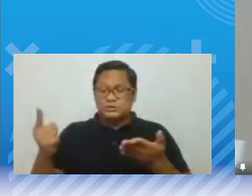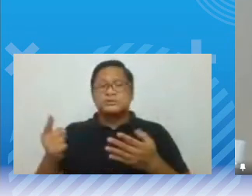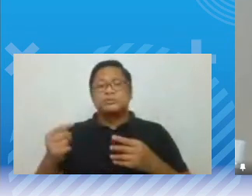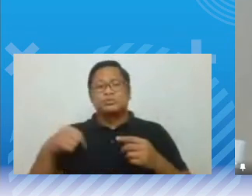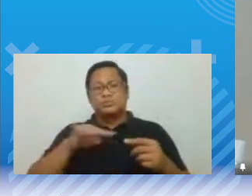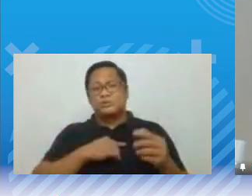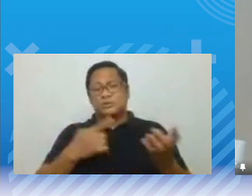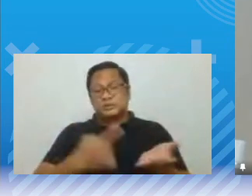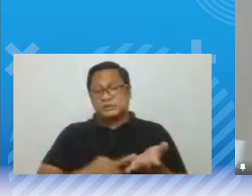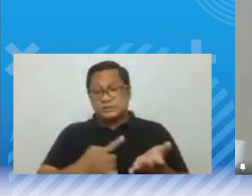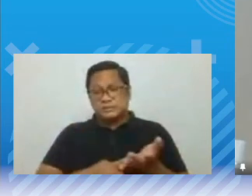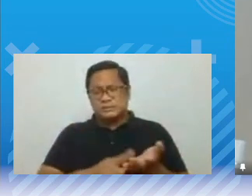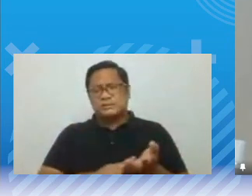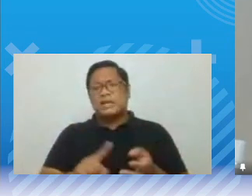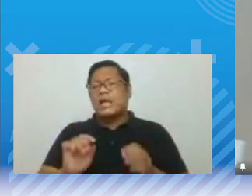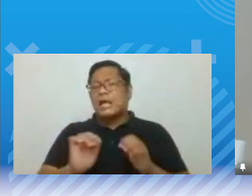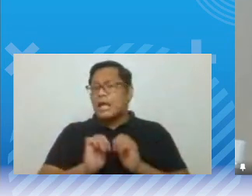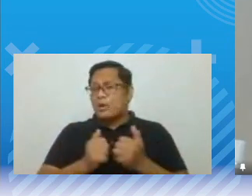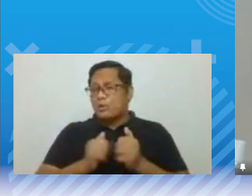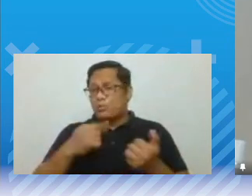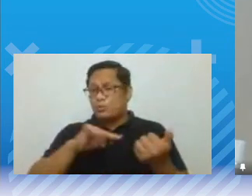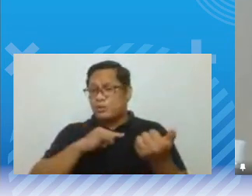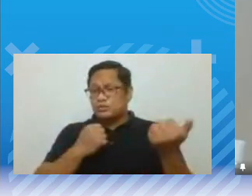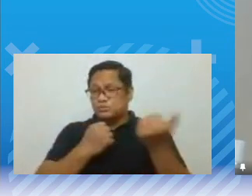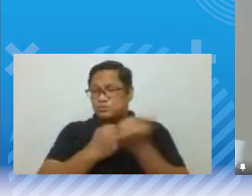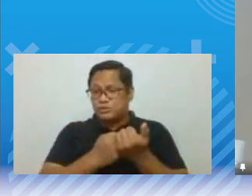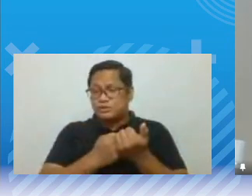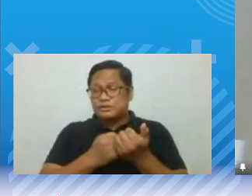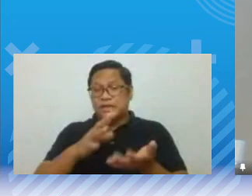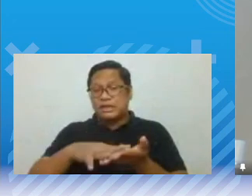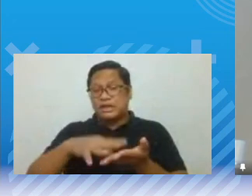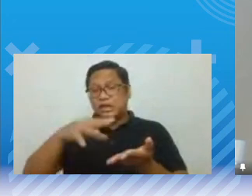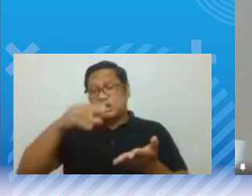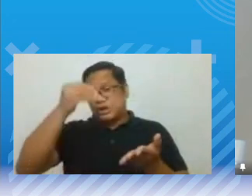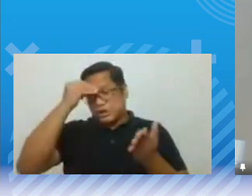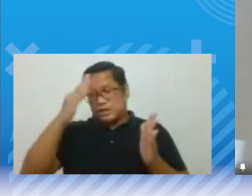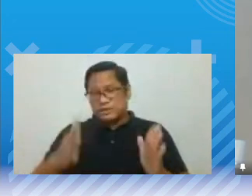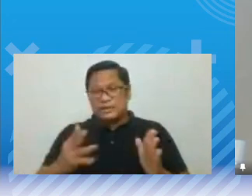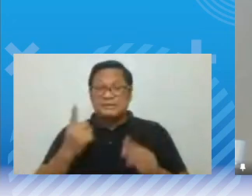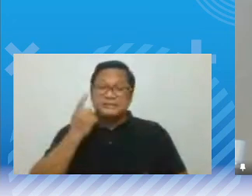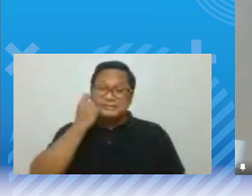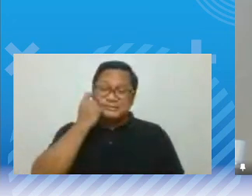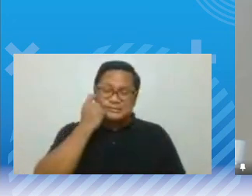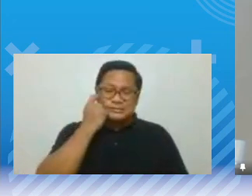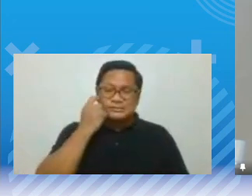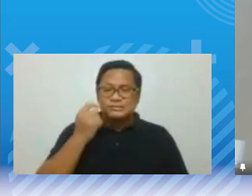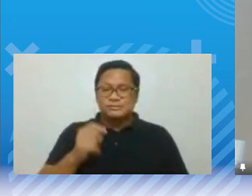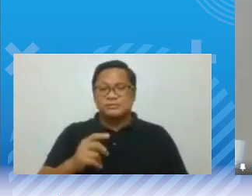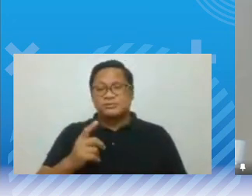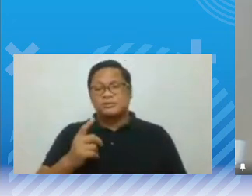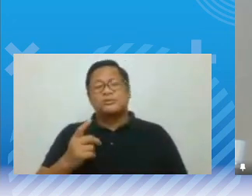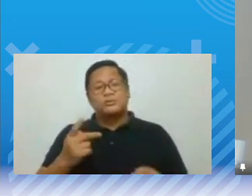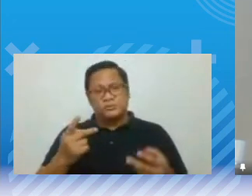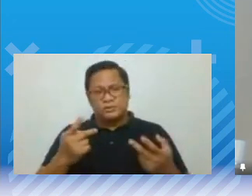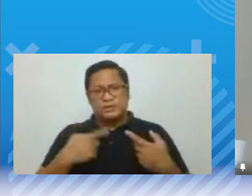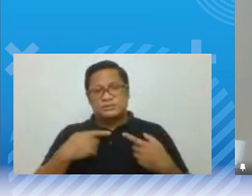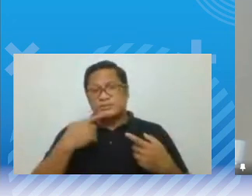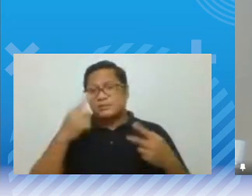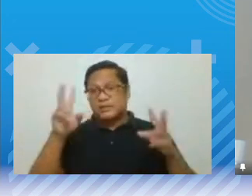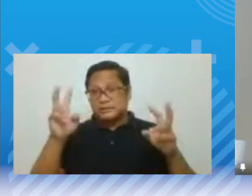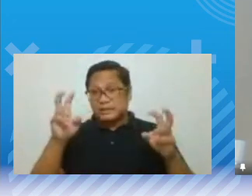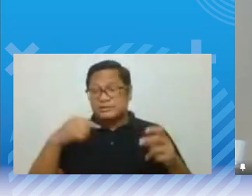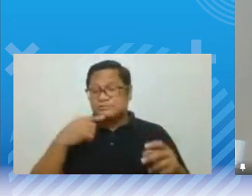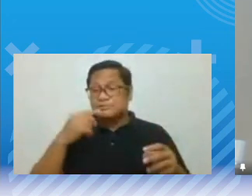naman natin kung paano natin susuportahan naman yung mga learners. Kanina, maganda yung cue ni Teacher Cheryl